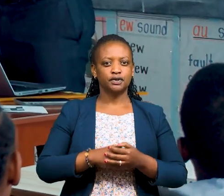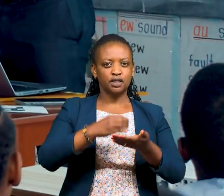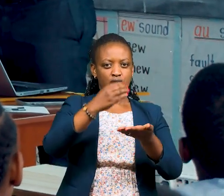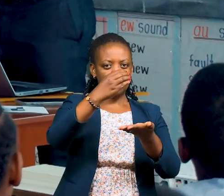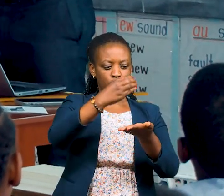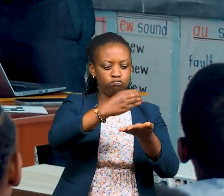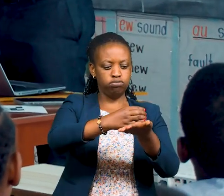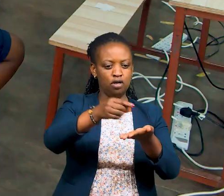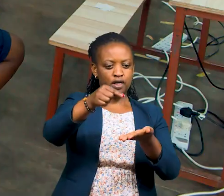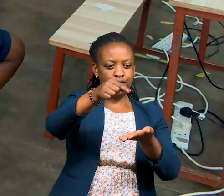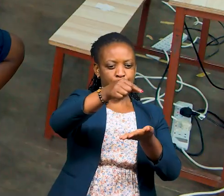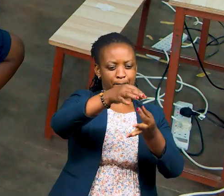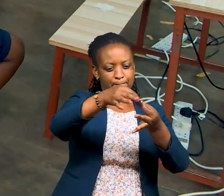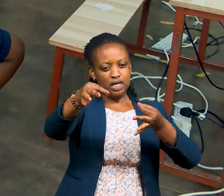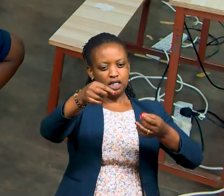this thread